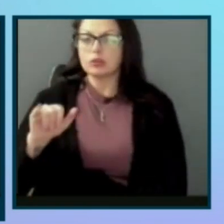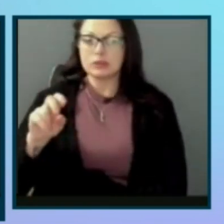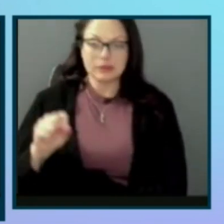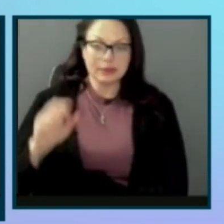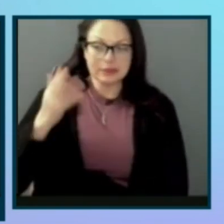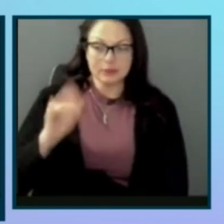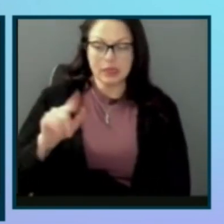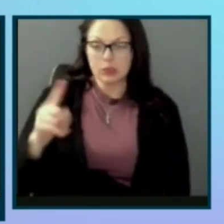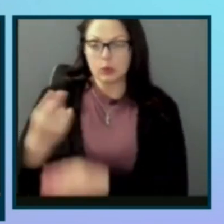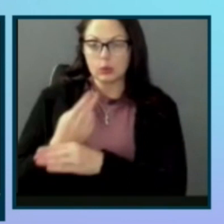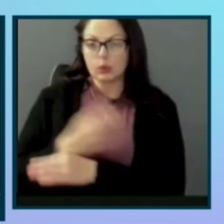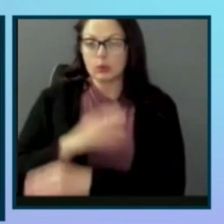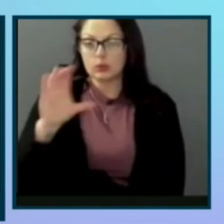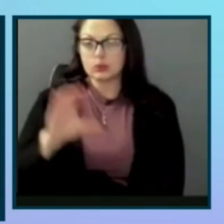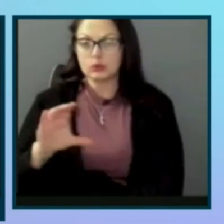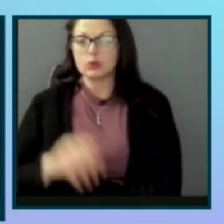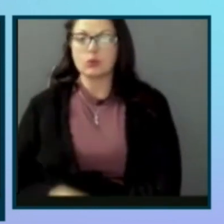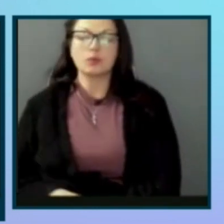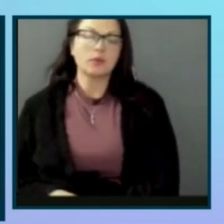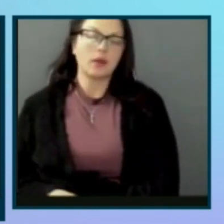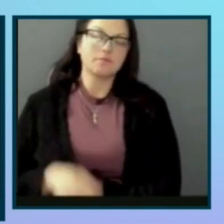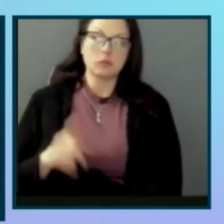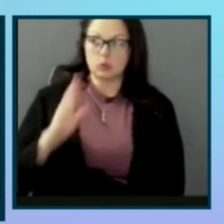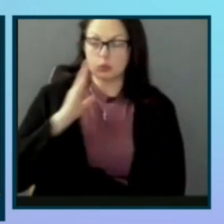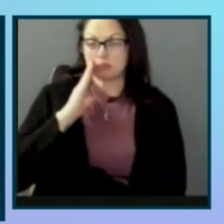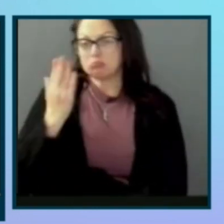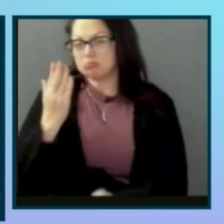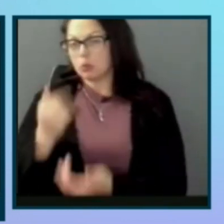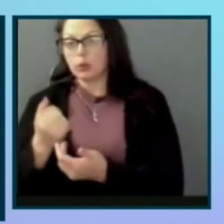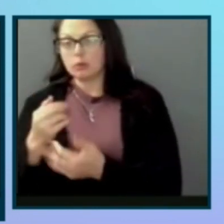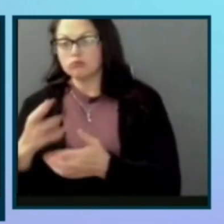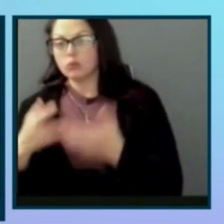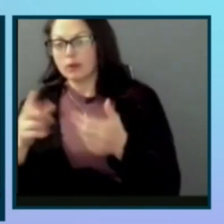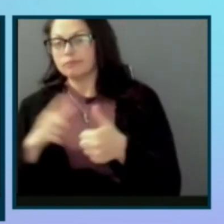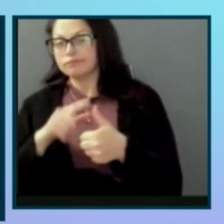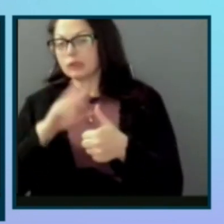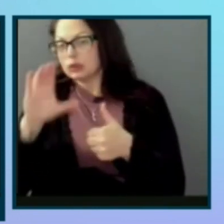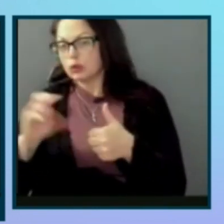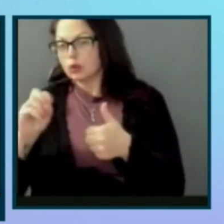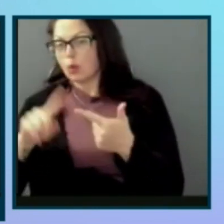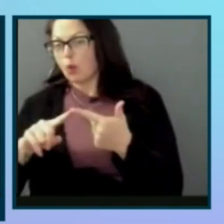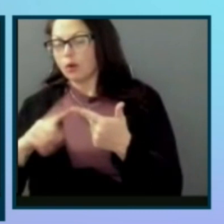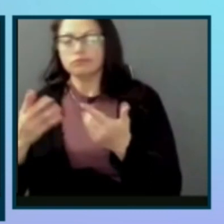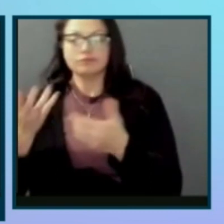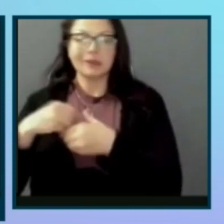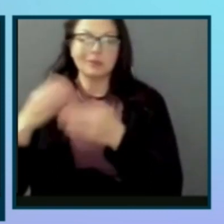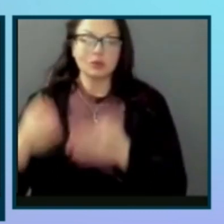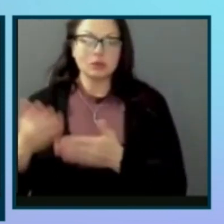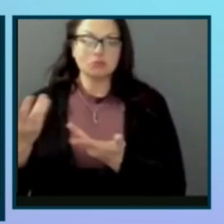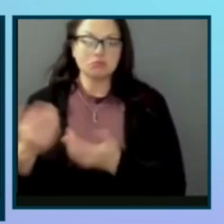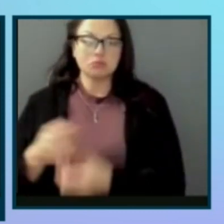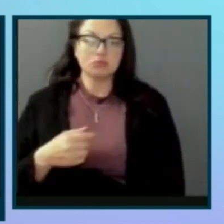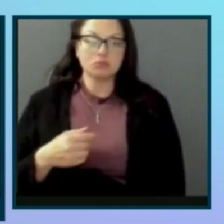takes on conducting this via Zoom versus in person, and what you see as some of the potential trade-offs or benefits there?